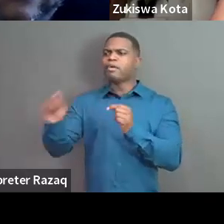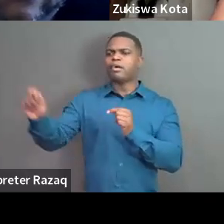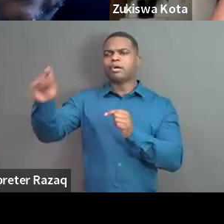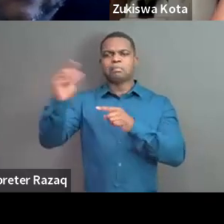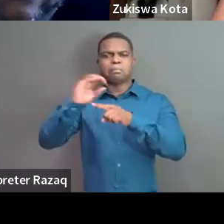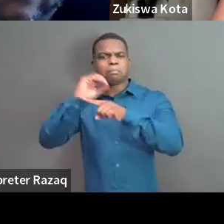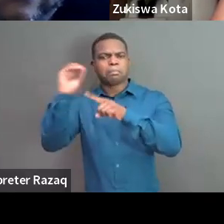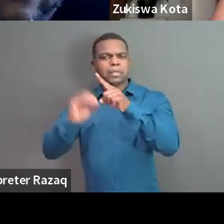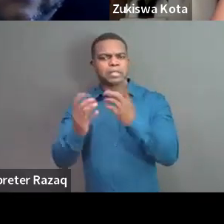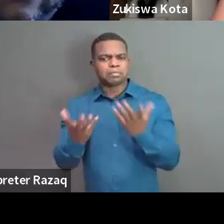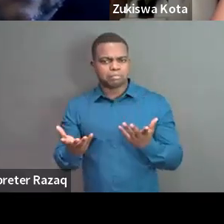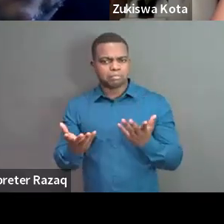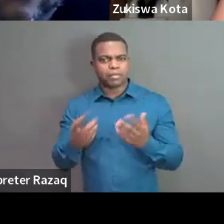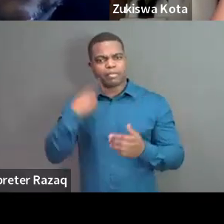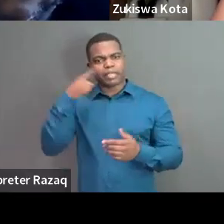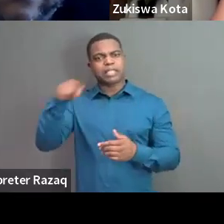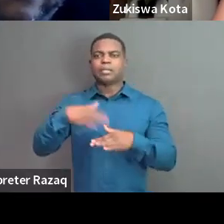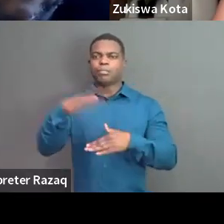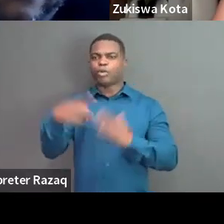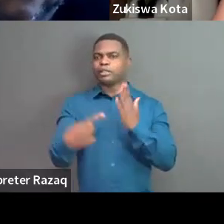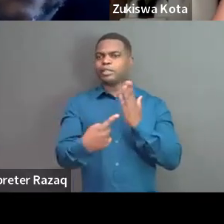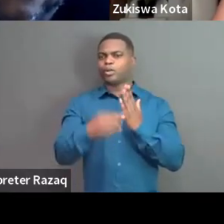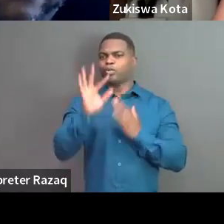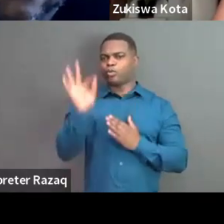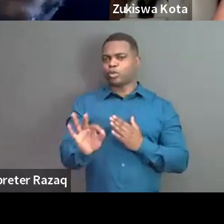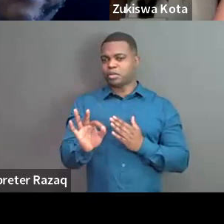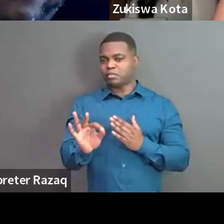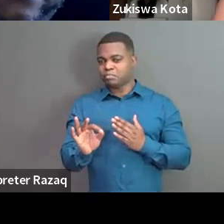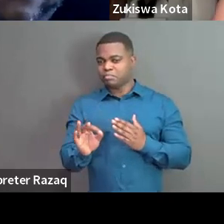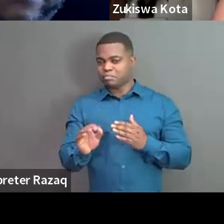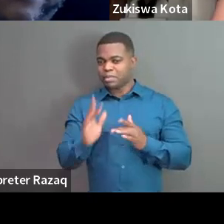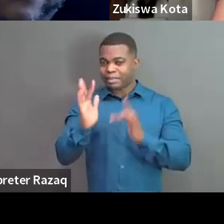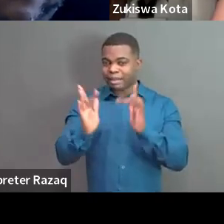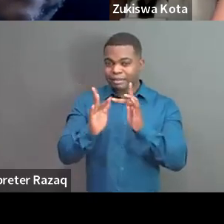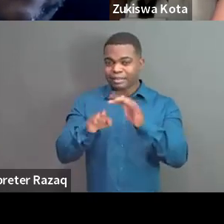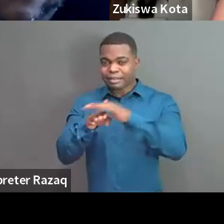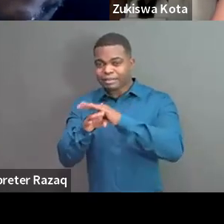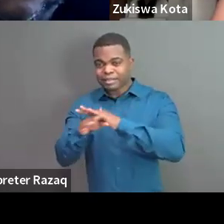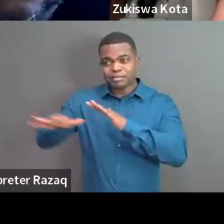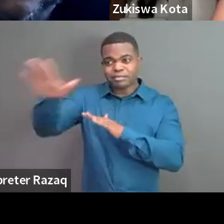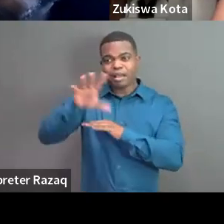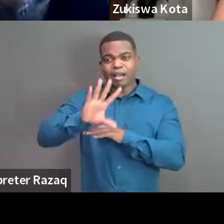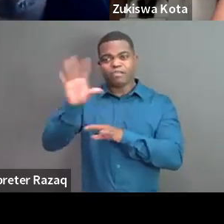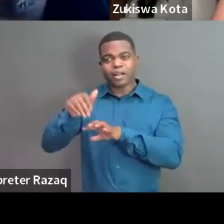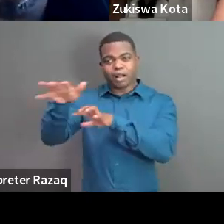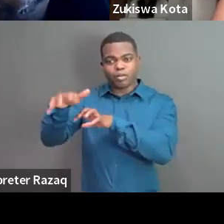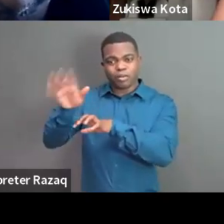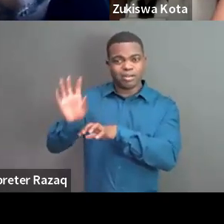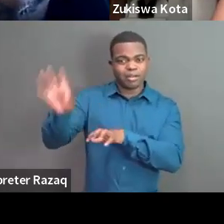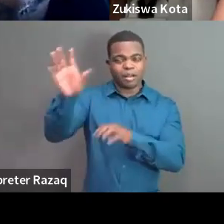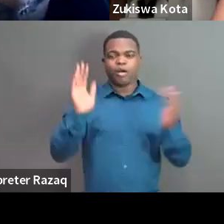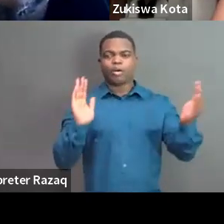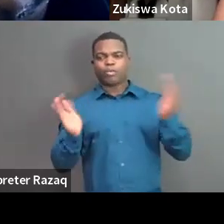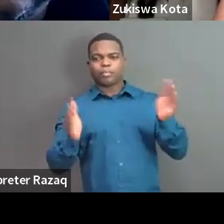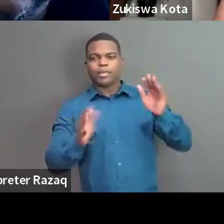elaborate, but I'm assuming that part of it is the comparison between rural areas in Africa and rural areas